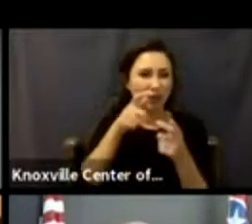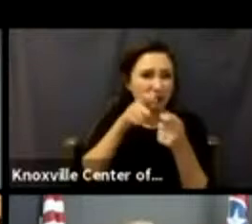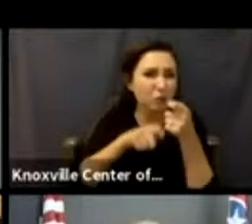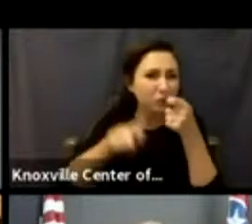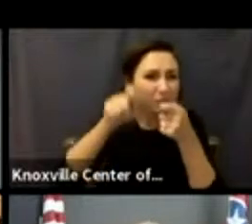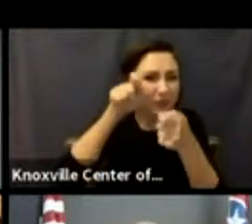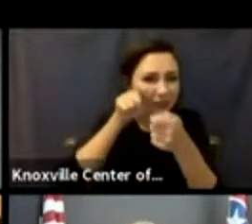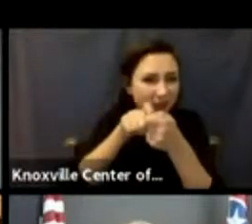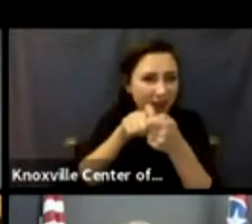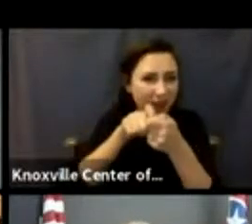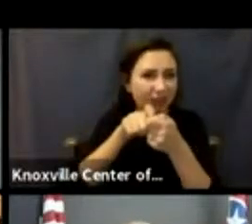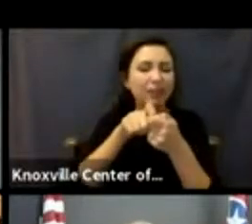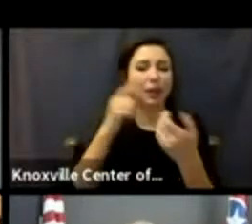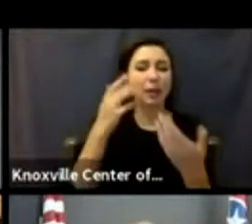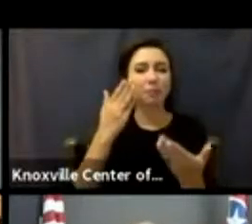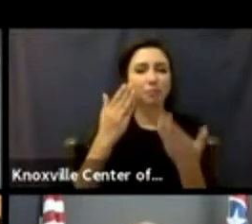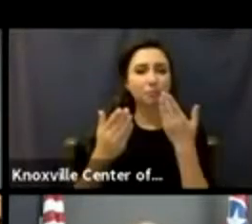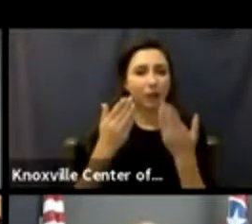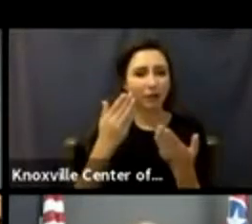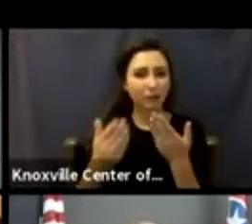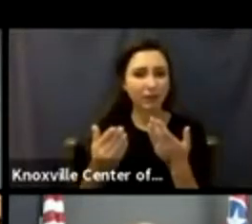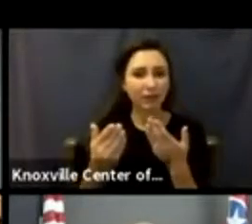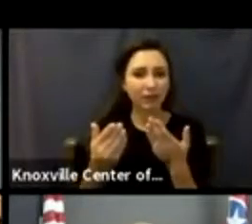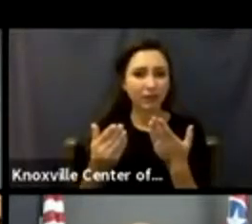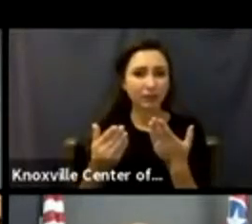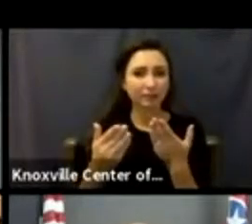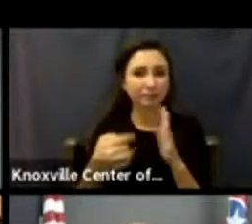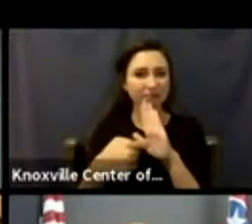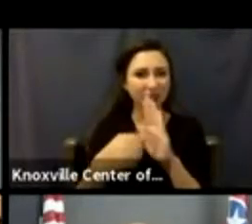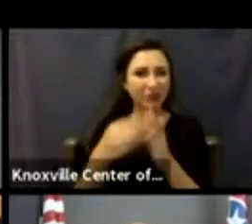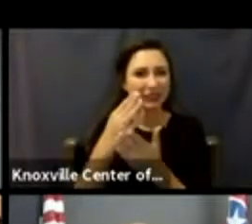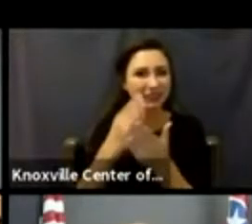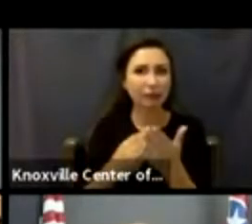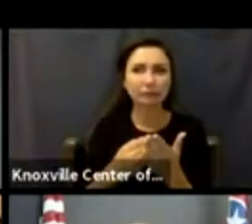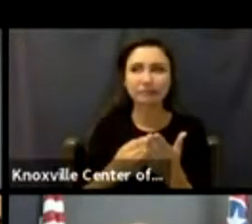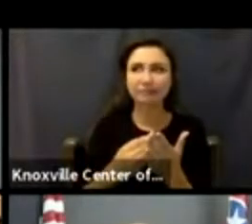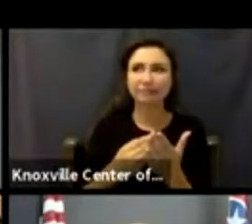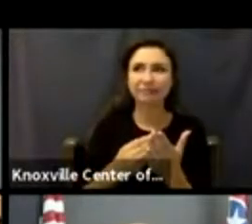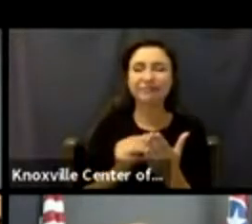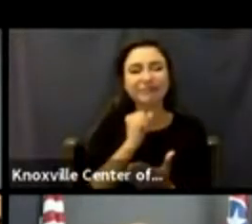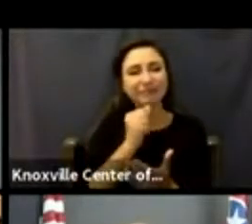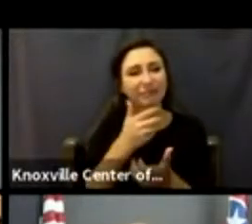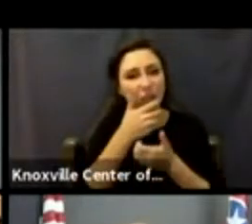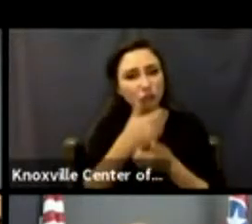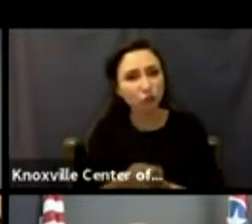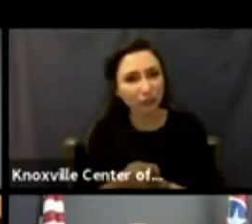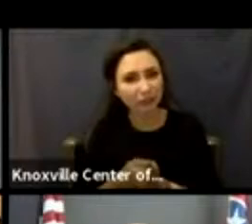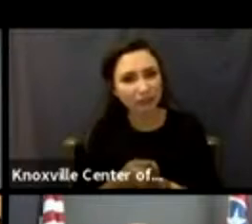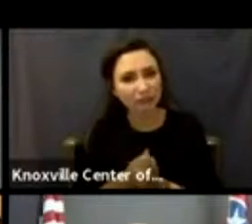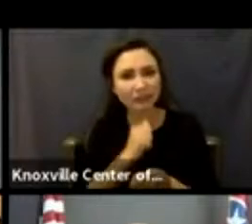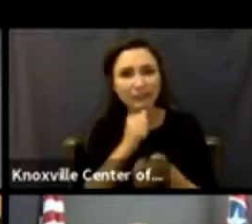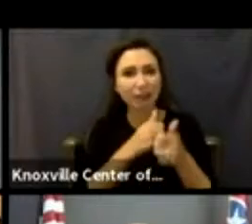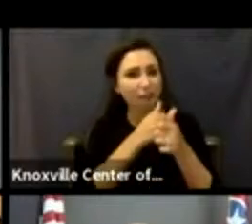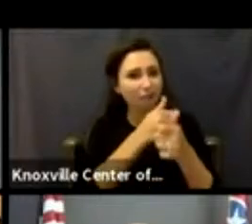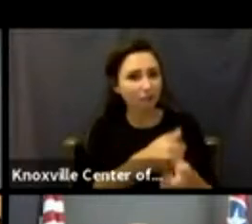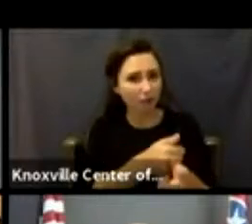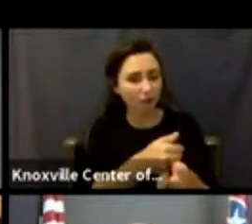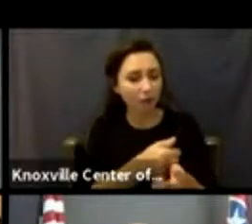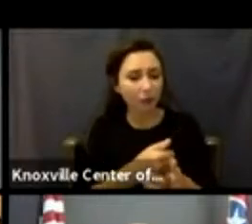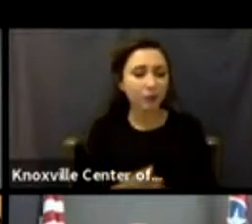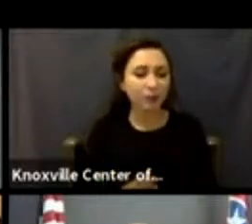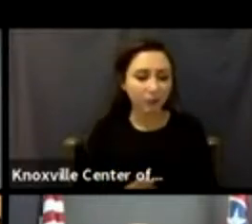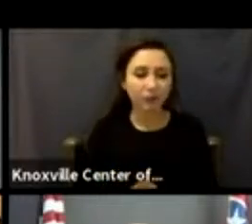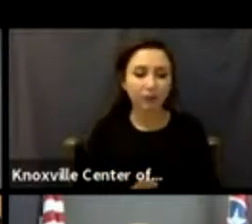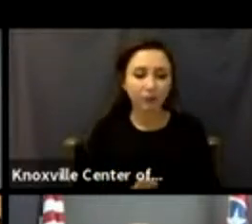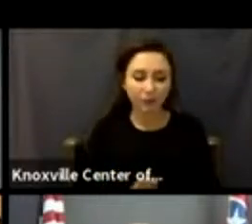specific might be contributing to some distrust and non-adherence. And it